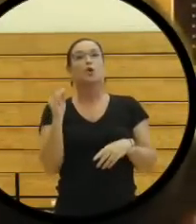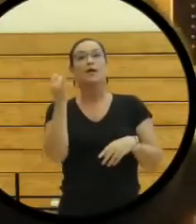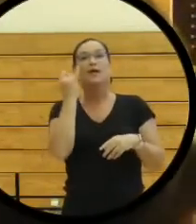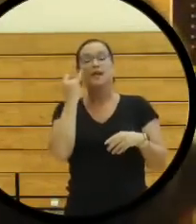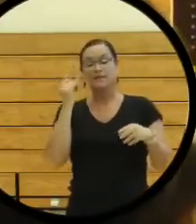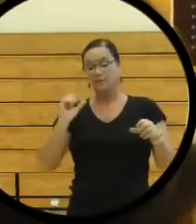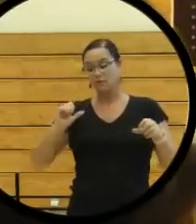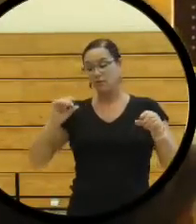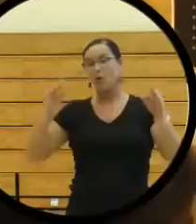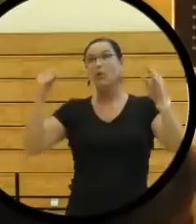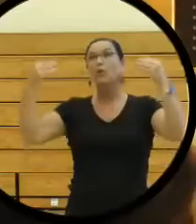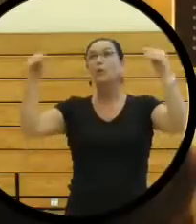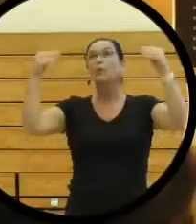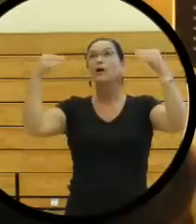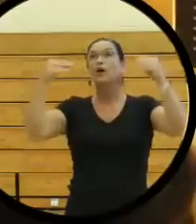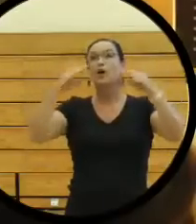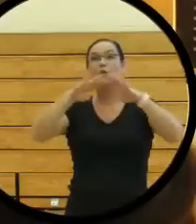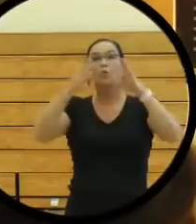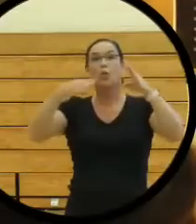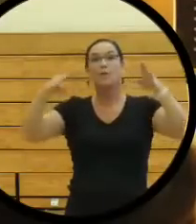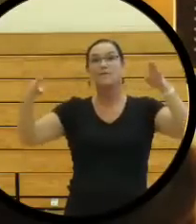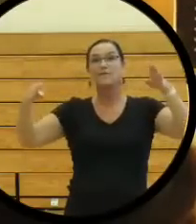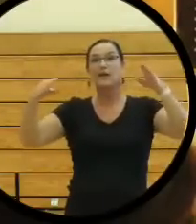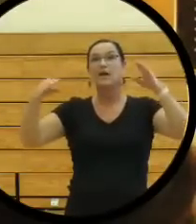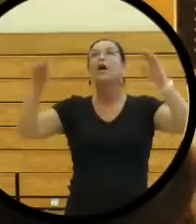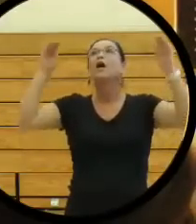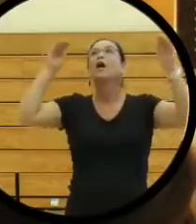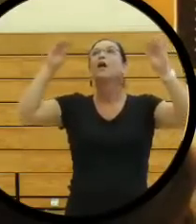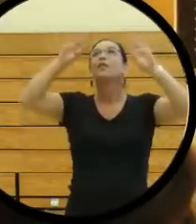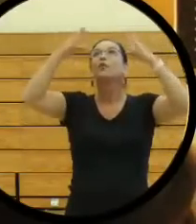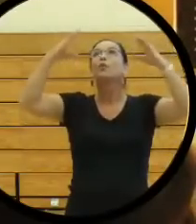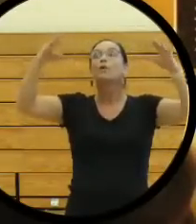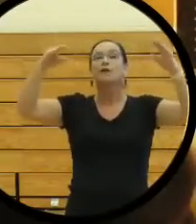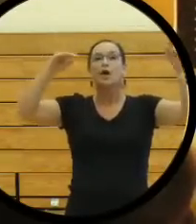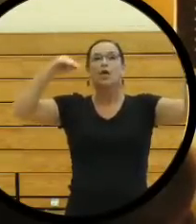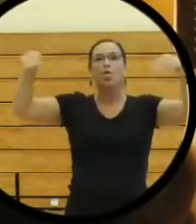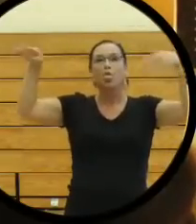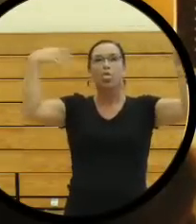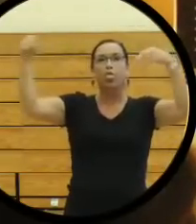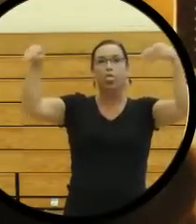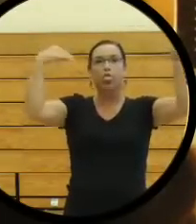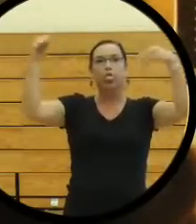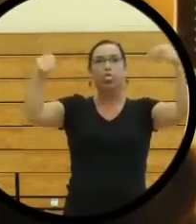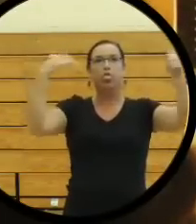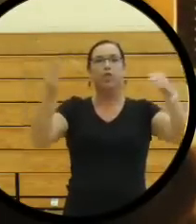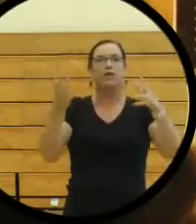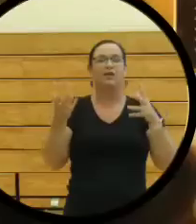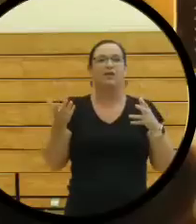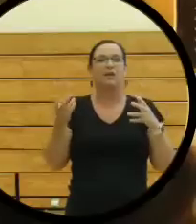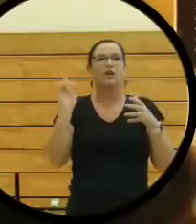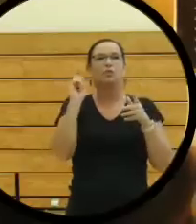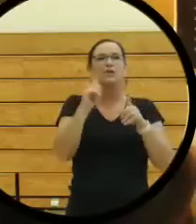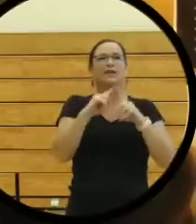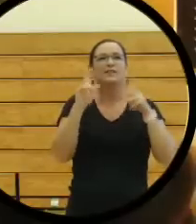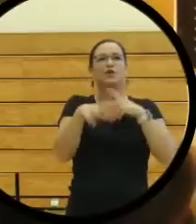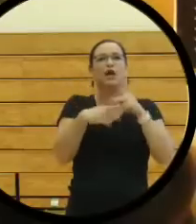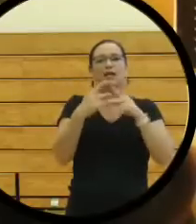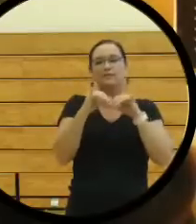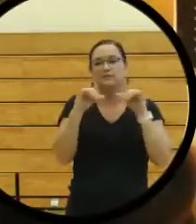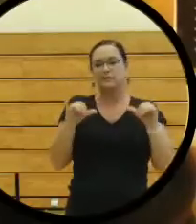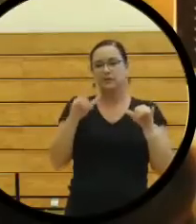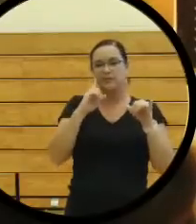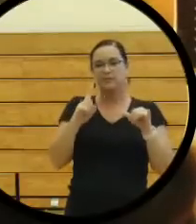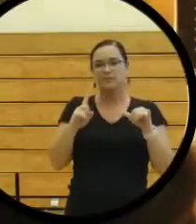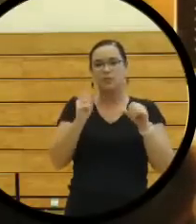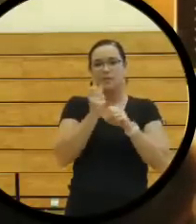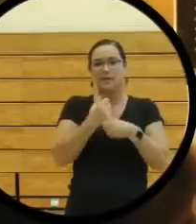they're made out of pretty thin metal, and an earthquake will wiggle them back and forth. And so you need a different kind of of system to make your house